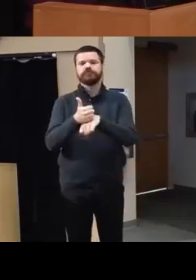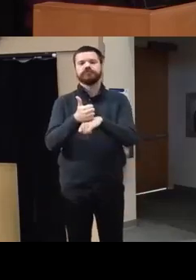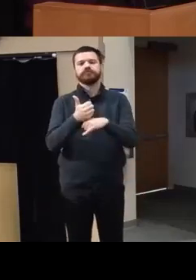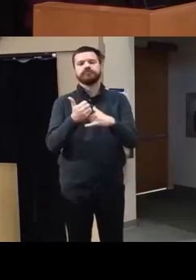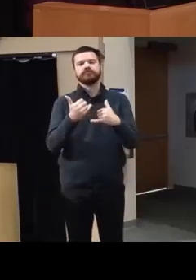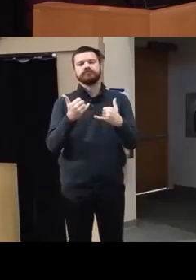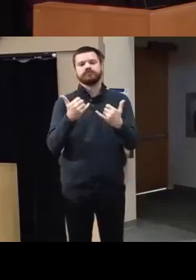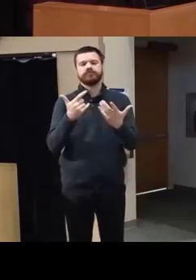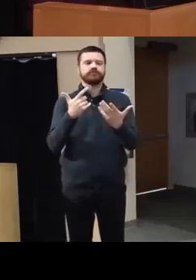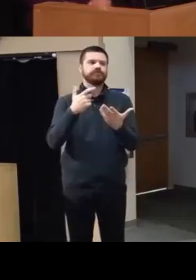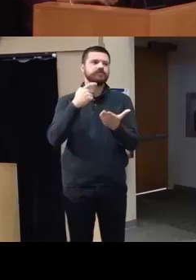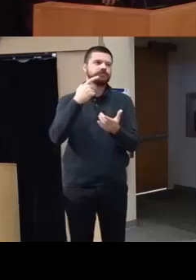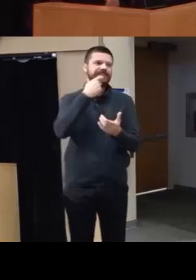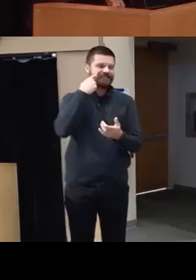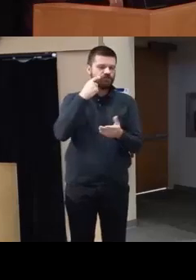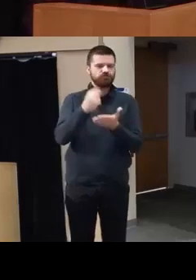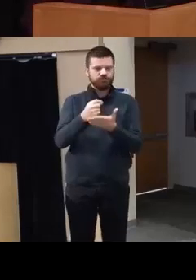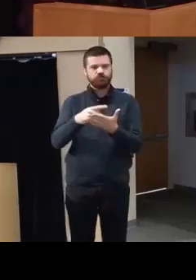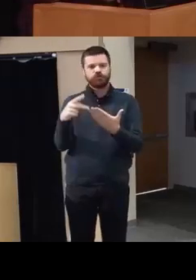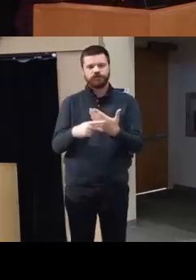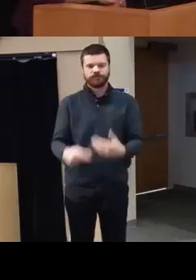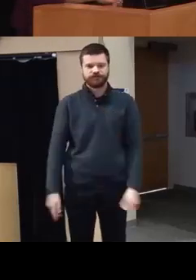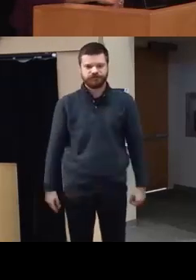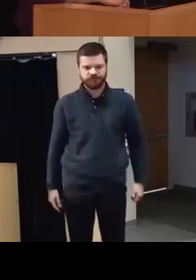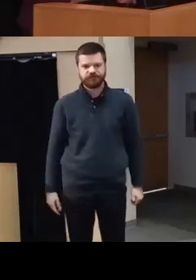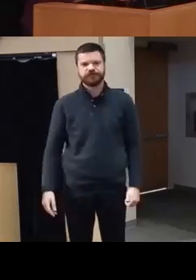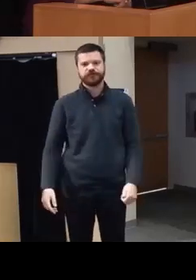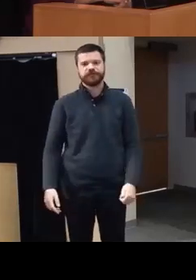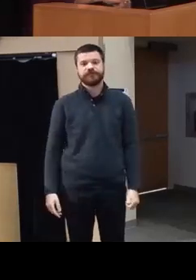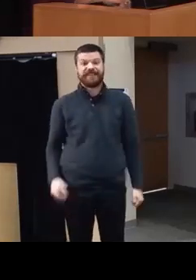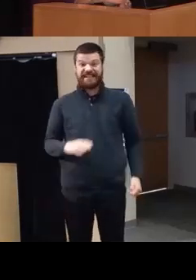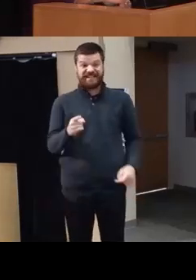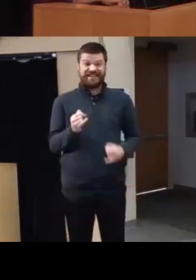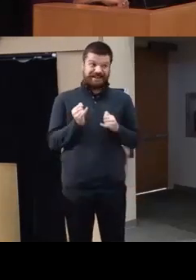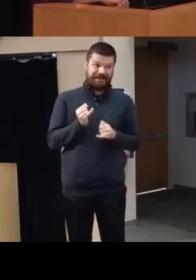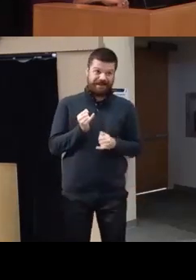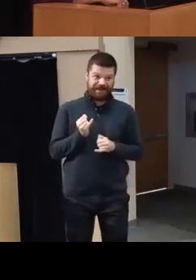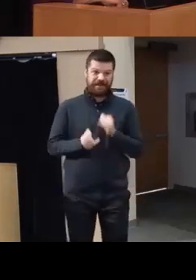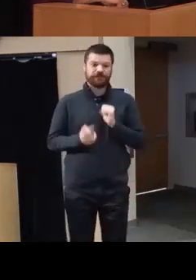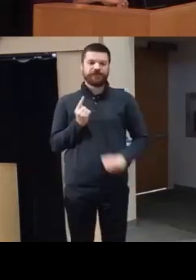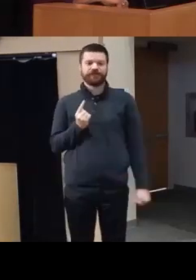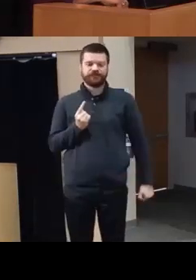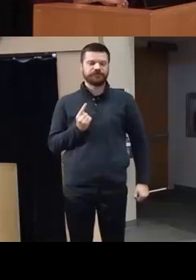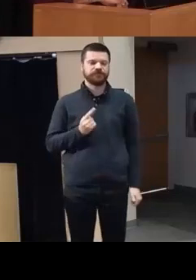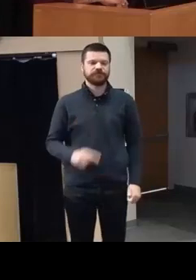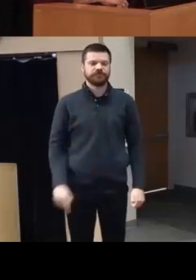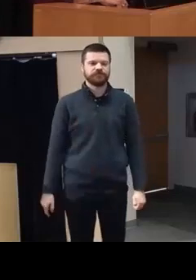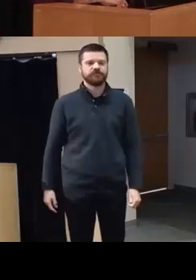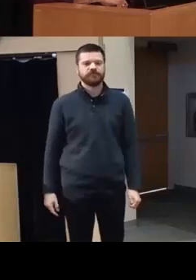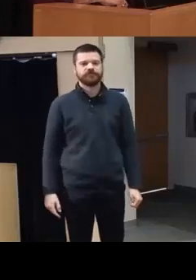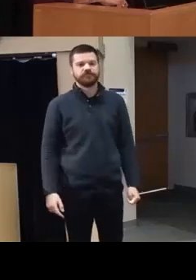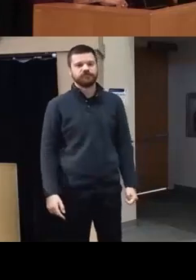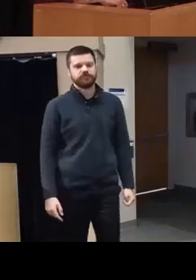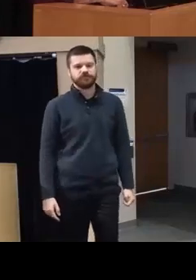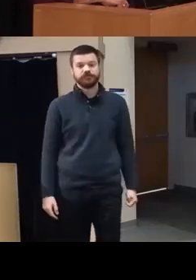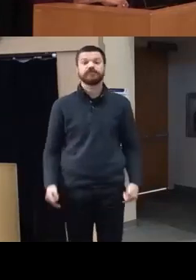addiction treatment program as well. So, and this is the last one, and it ends